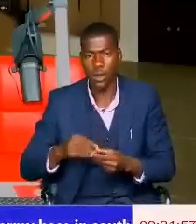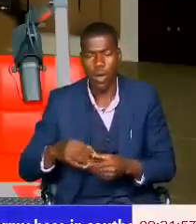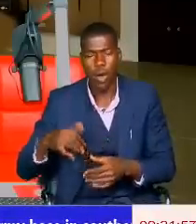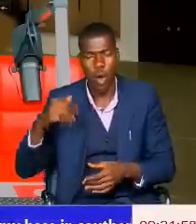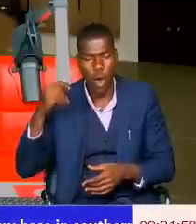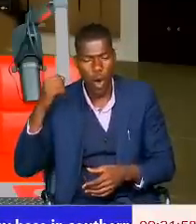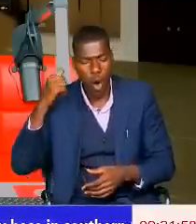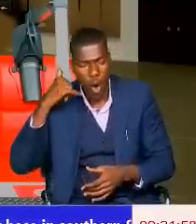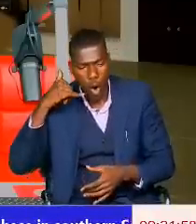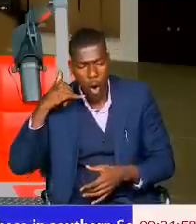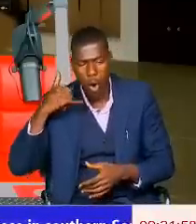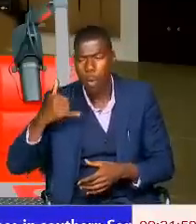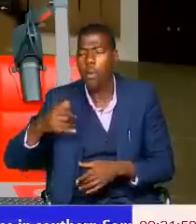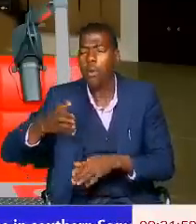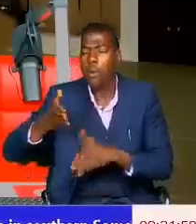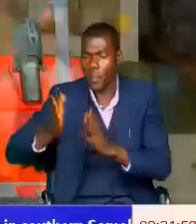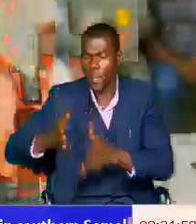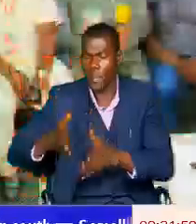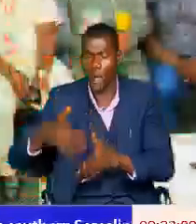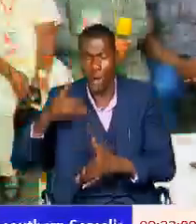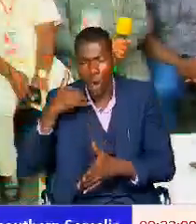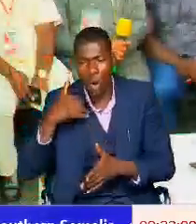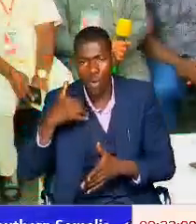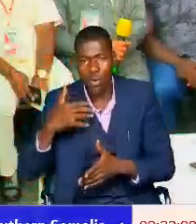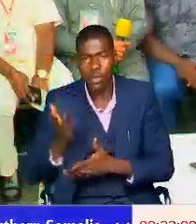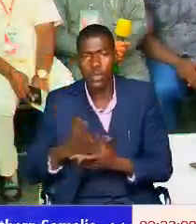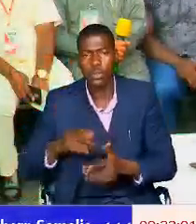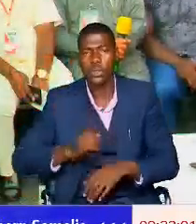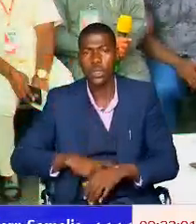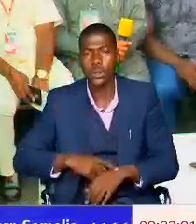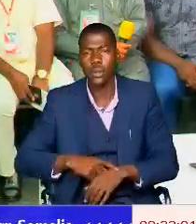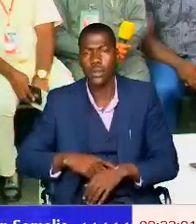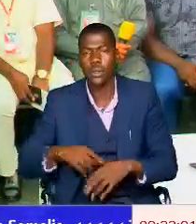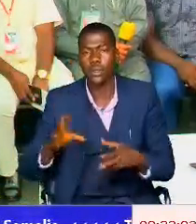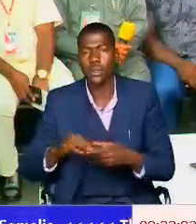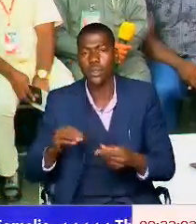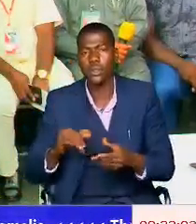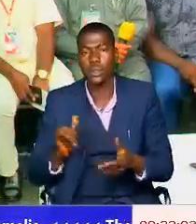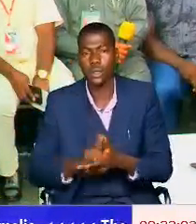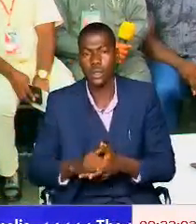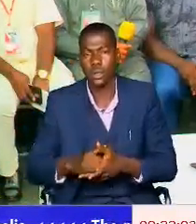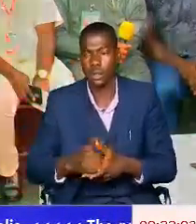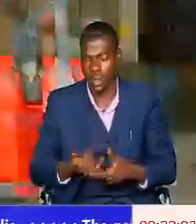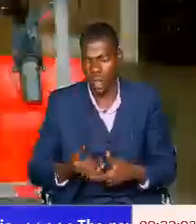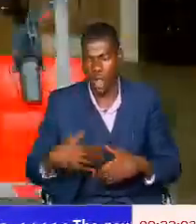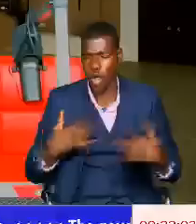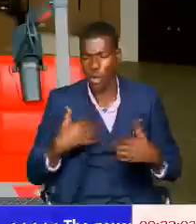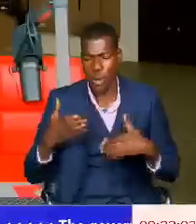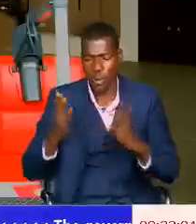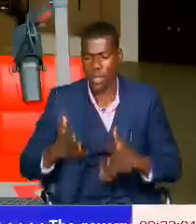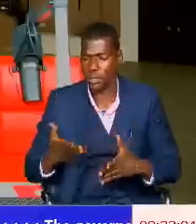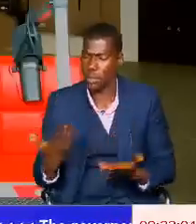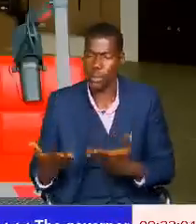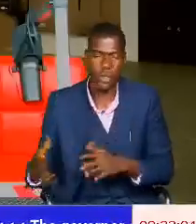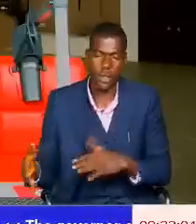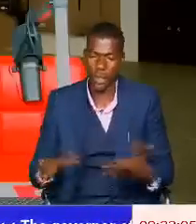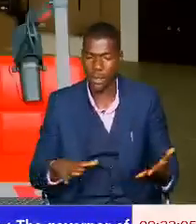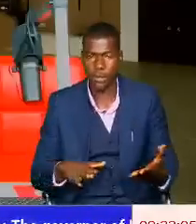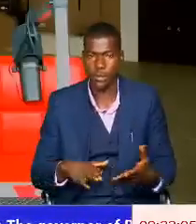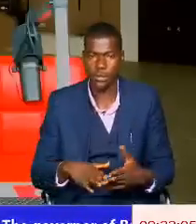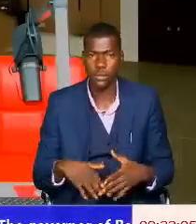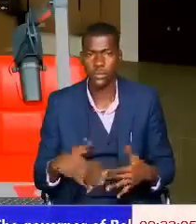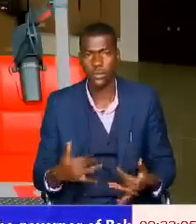person. Cause sometimes, say, we go call somebody, they go talk, say, they complain and don't die. I don't know whether you